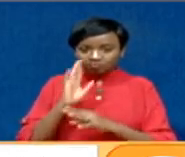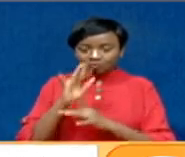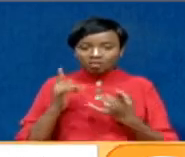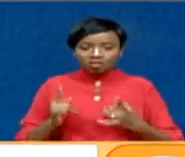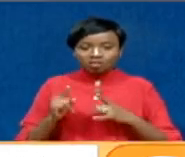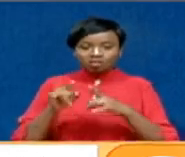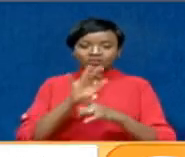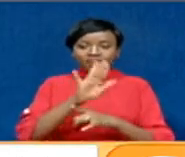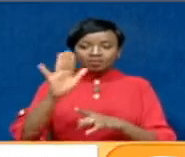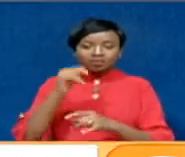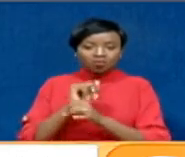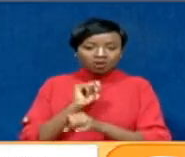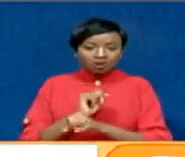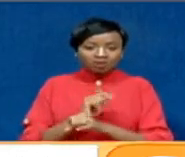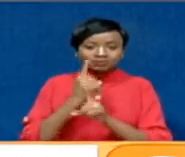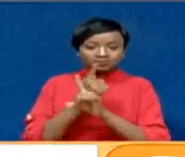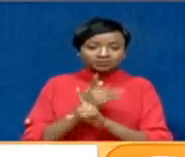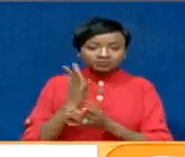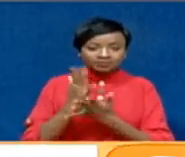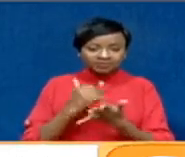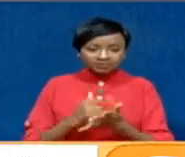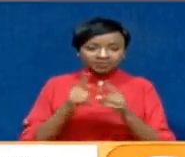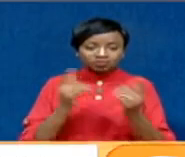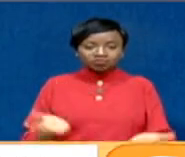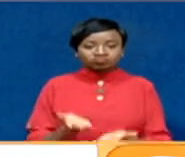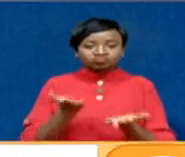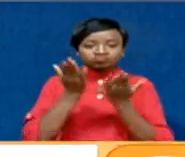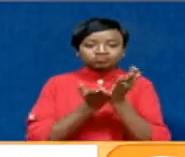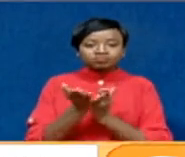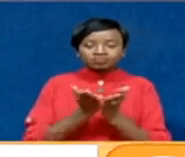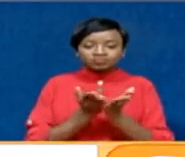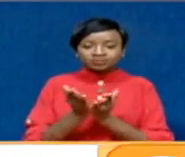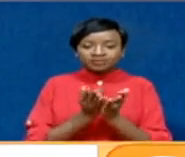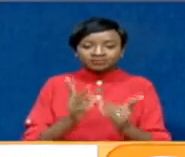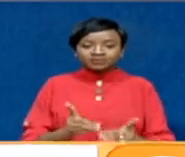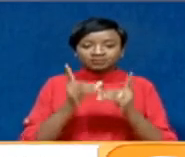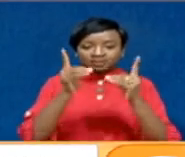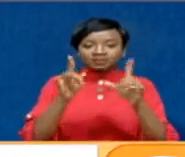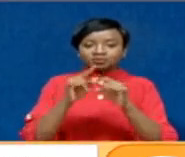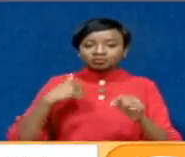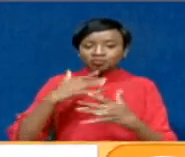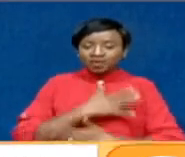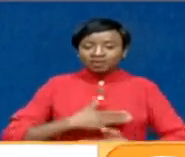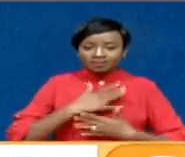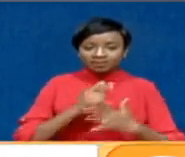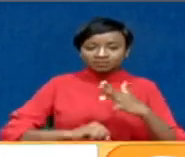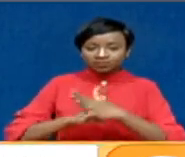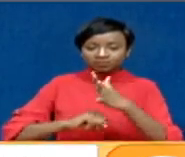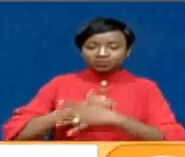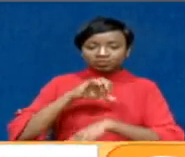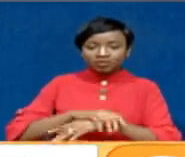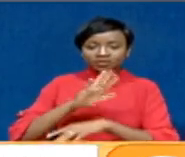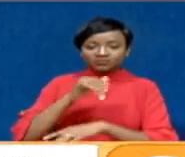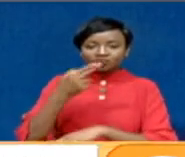complement their efforts to work across sectors and enhance public service delivery. We appreciate the commitment and support